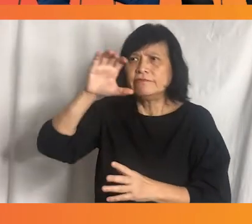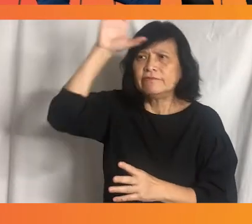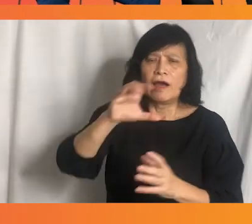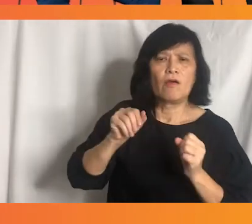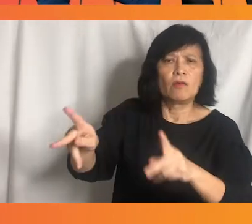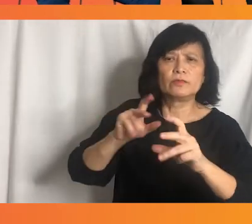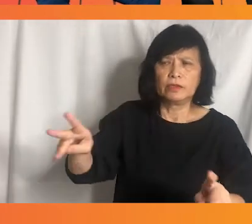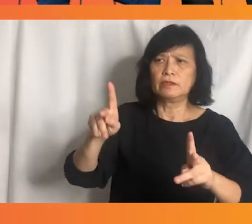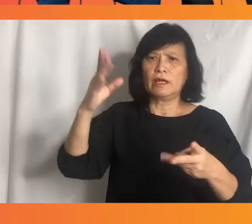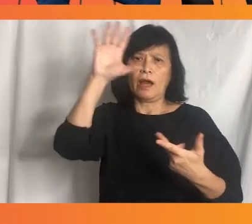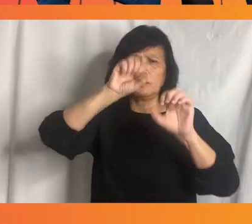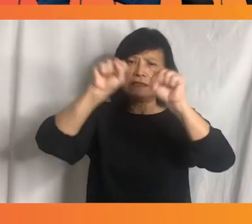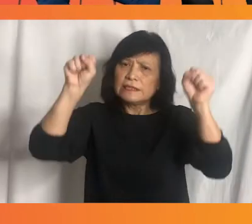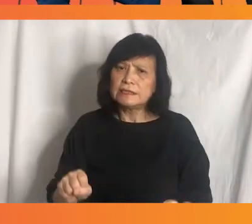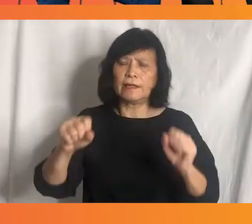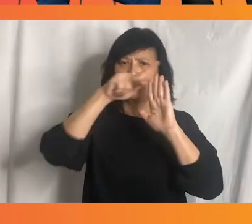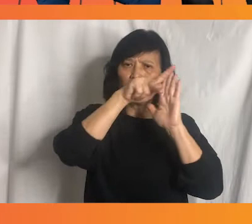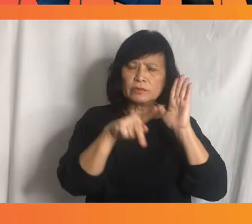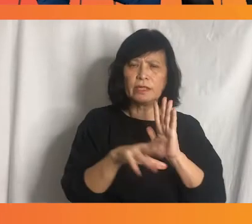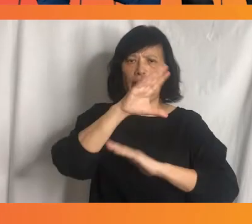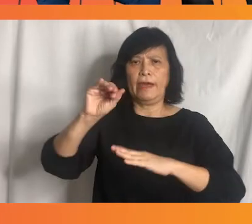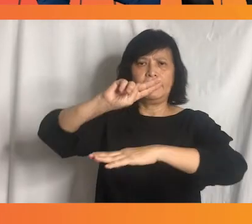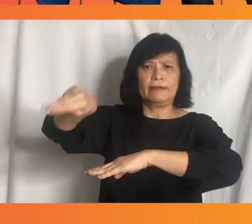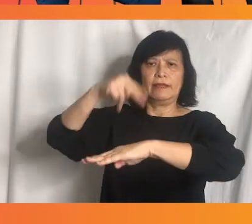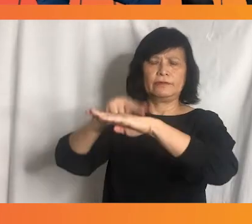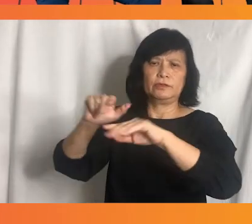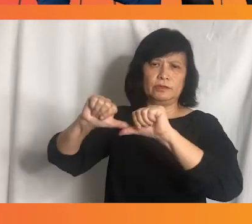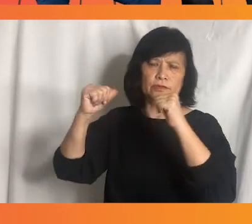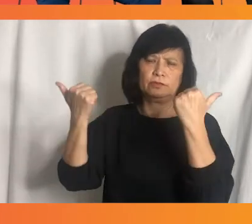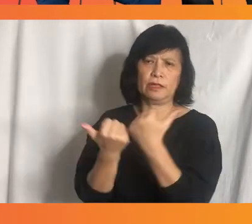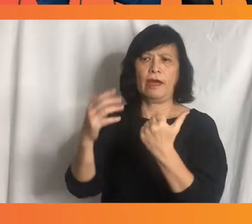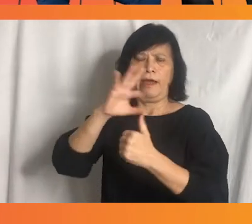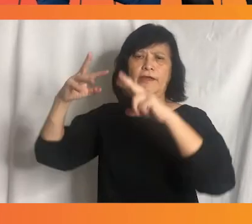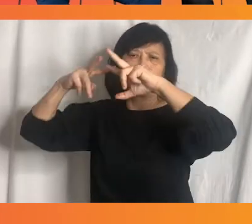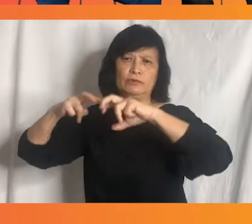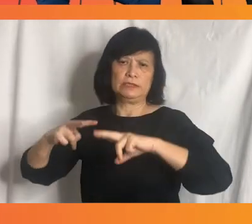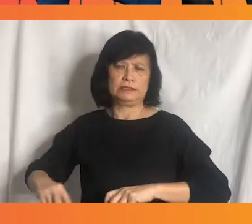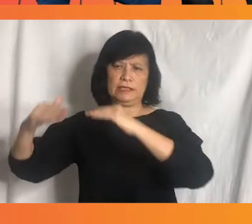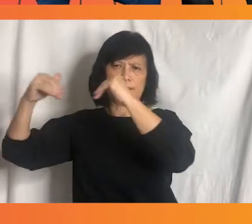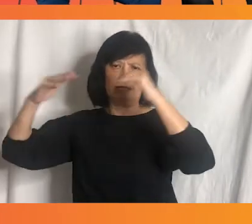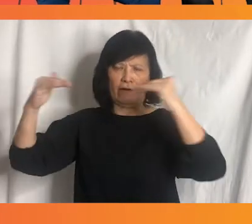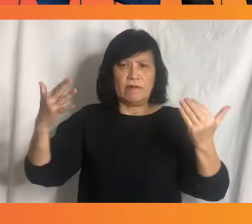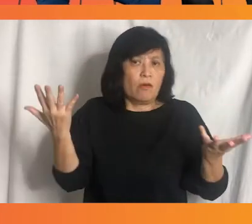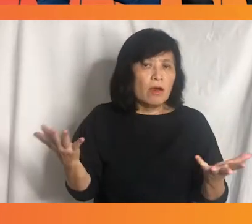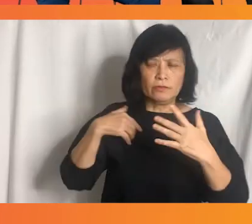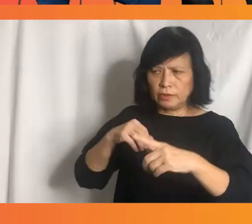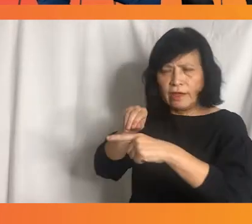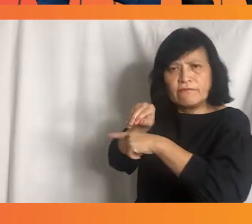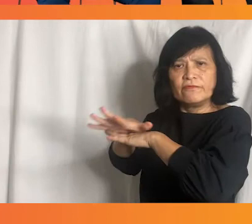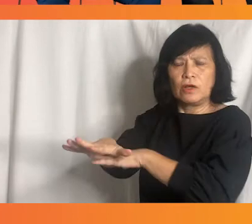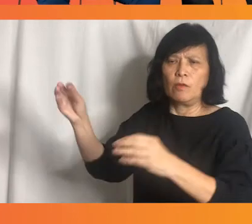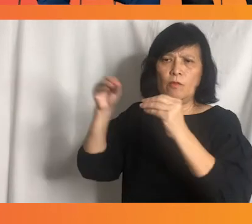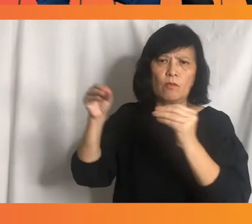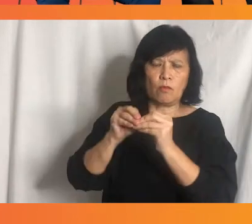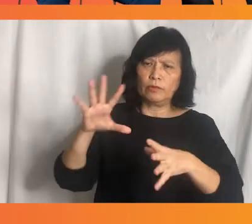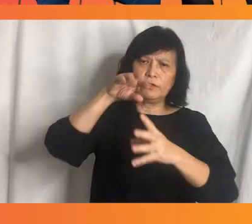at the systems, policies, and national association and even research levels so that we can influence more inclusive